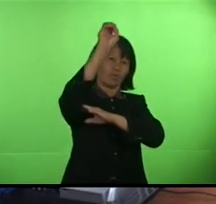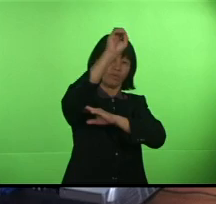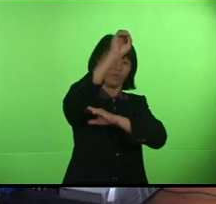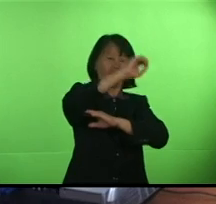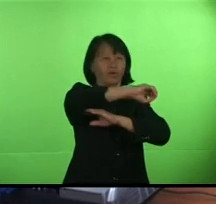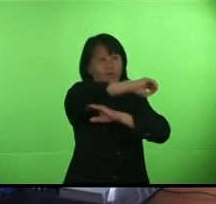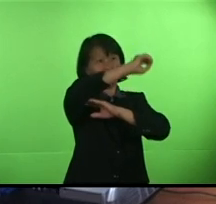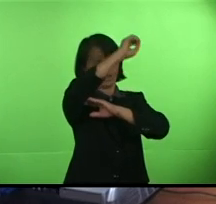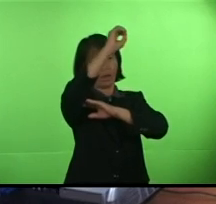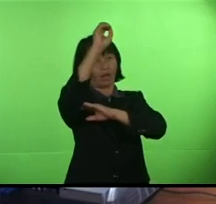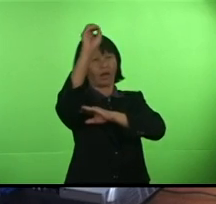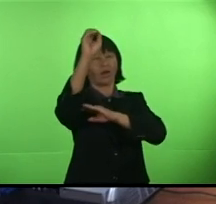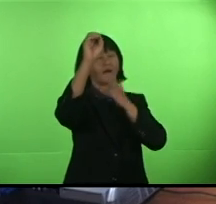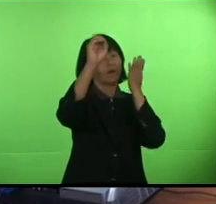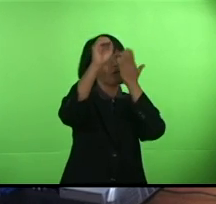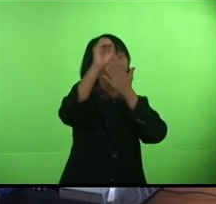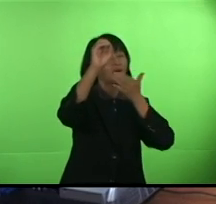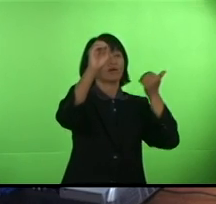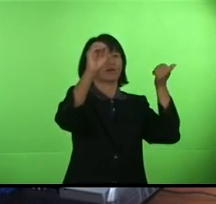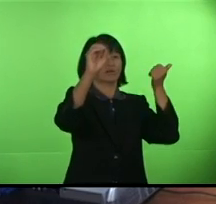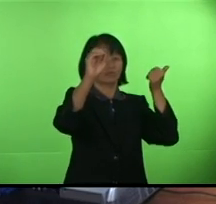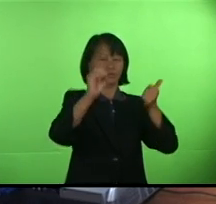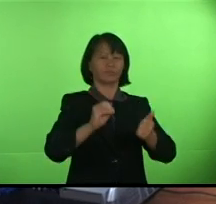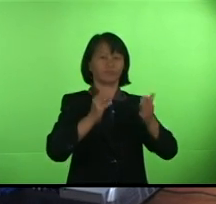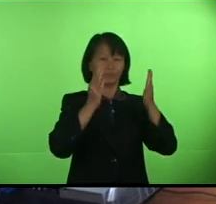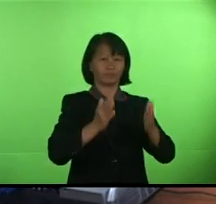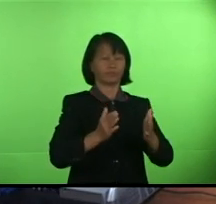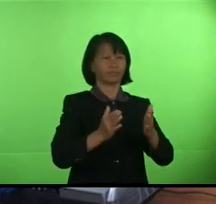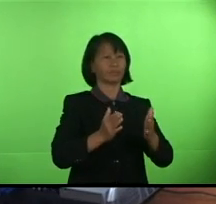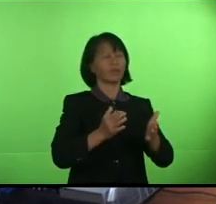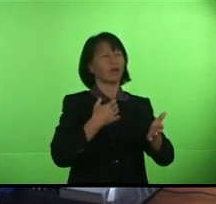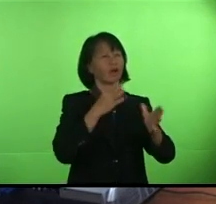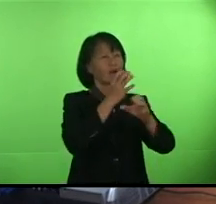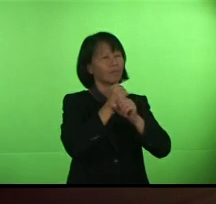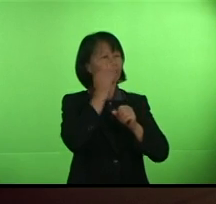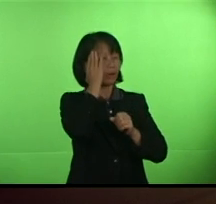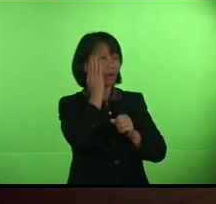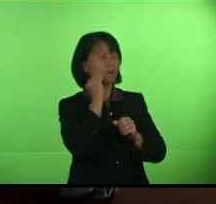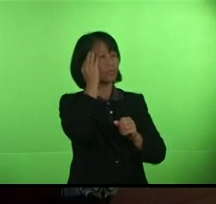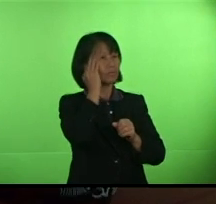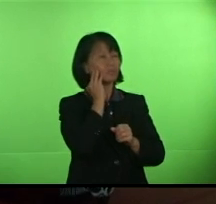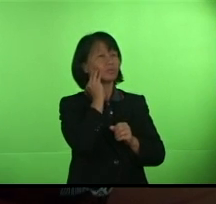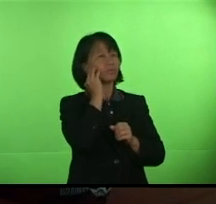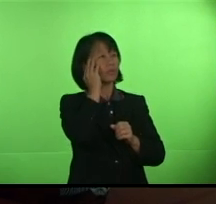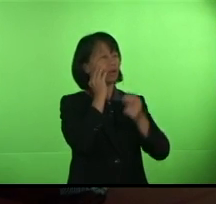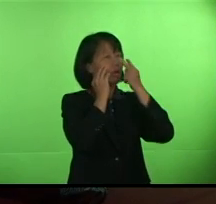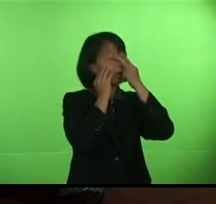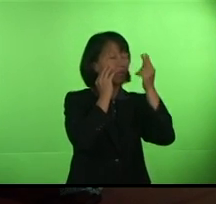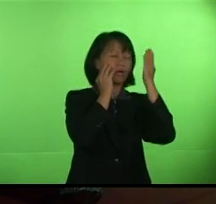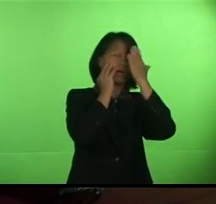sunrise. Okay? So that indicates a person perceives meaning in an experience or